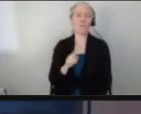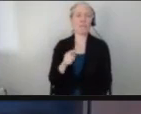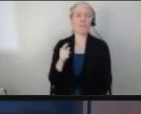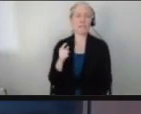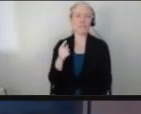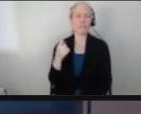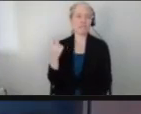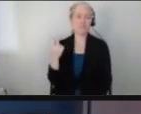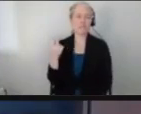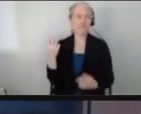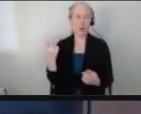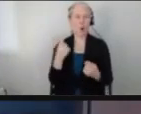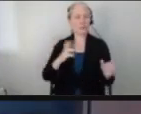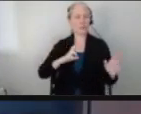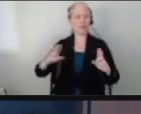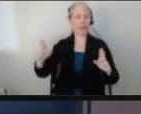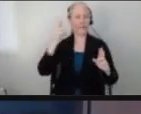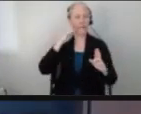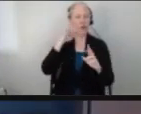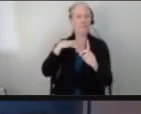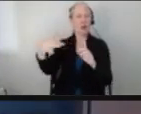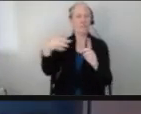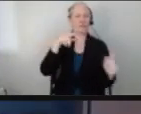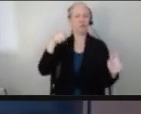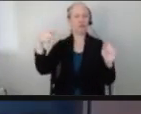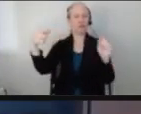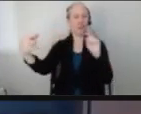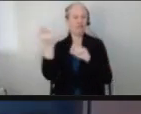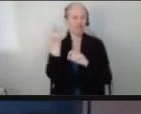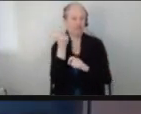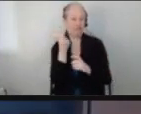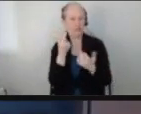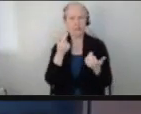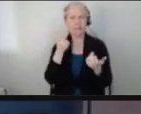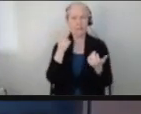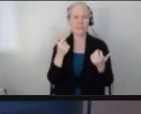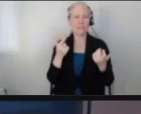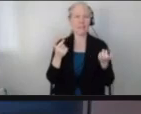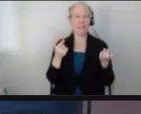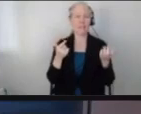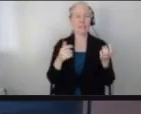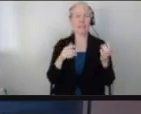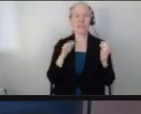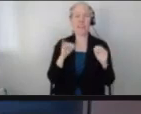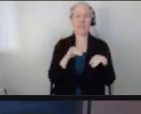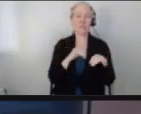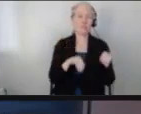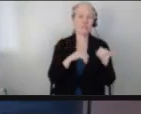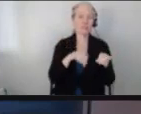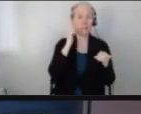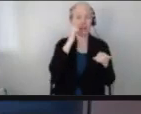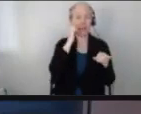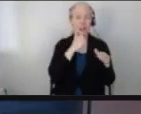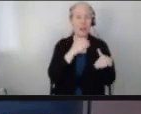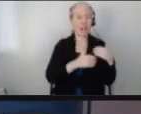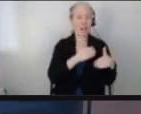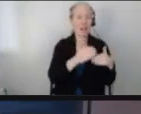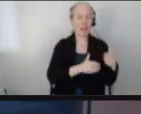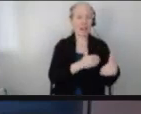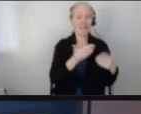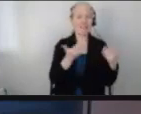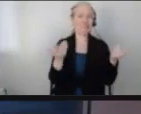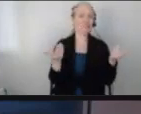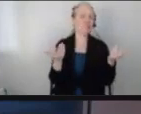changing environment, right? Because we're never going to get out of the status quo or where we are today unless we're always pushing